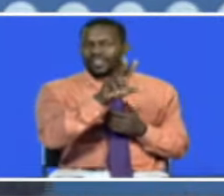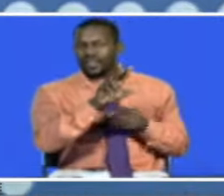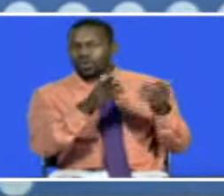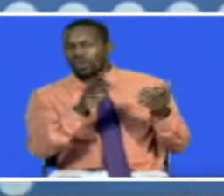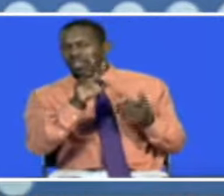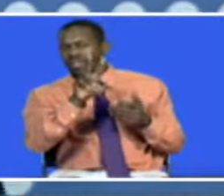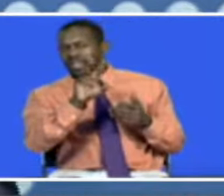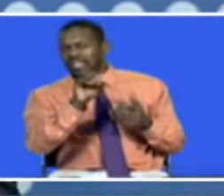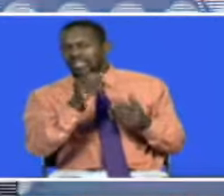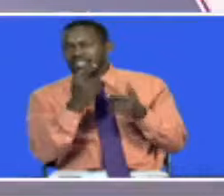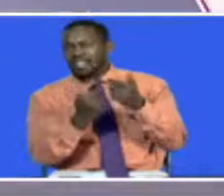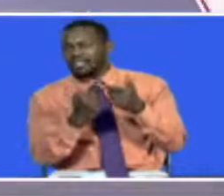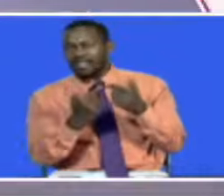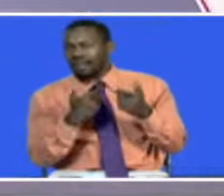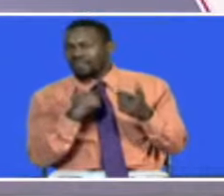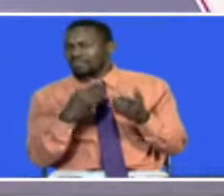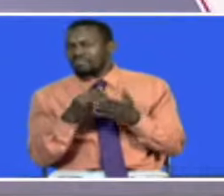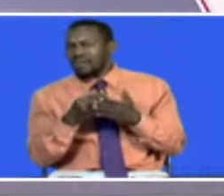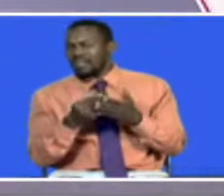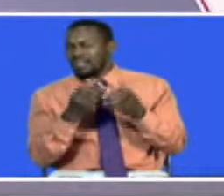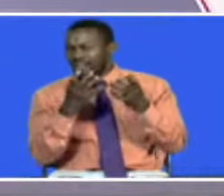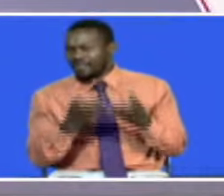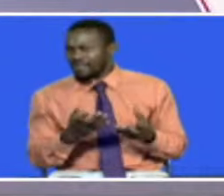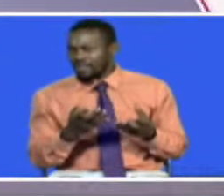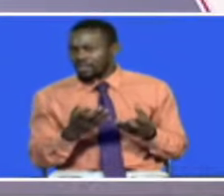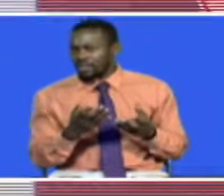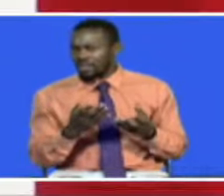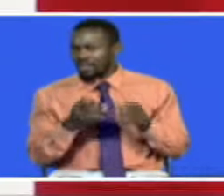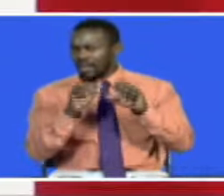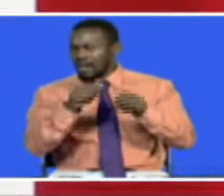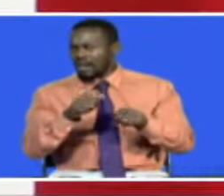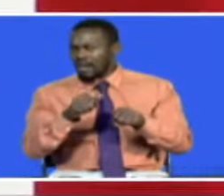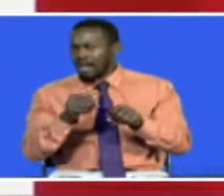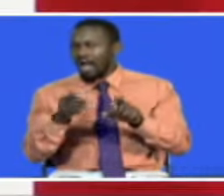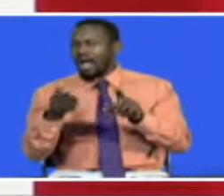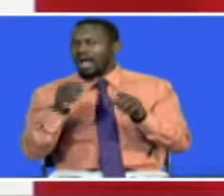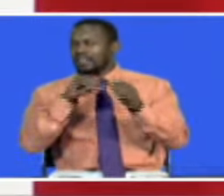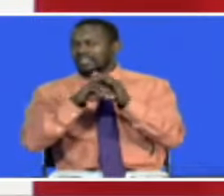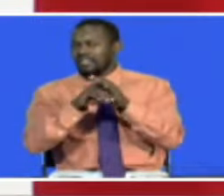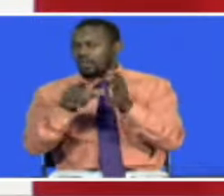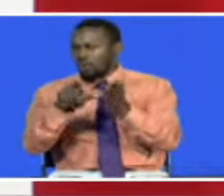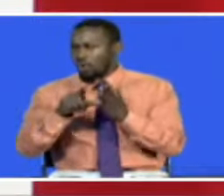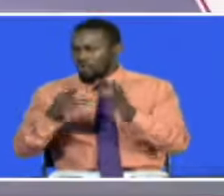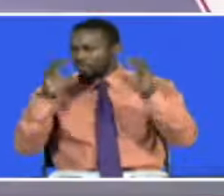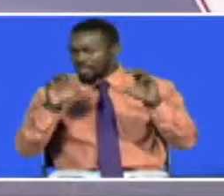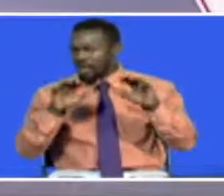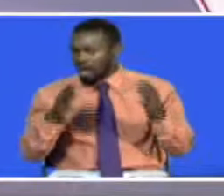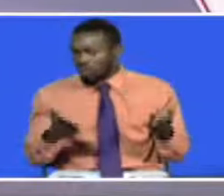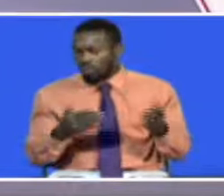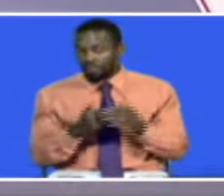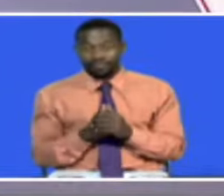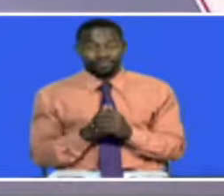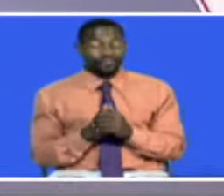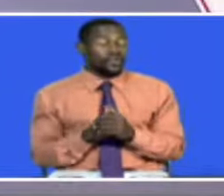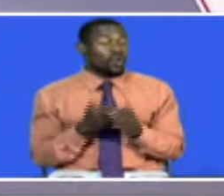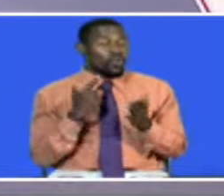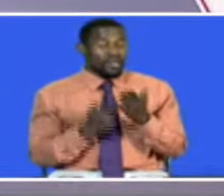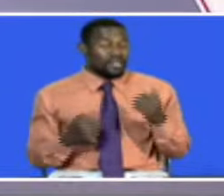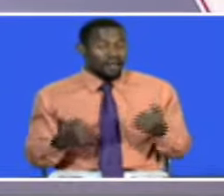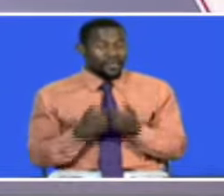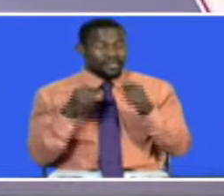an impeachable offense. It's not a crime to be able to go to the bank and get a loan, man. Listen, one of the biggest things we have in this country is corruption